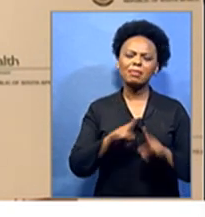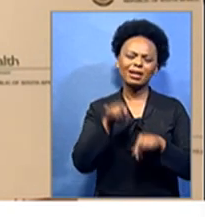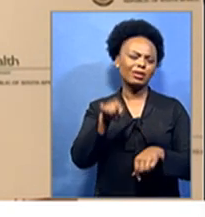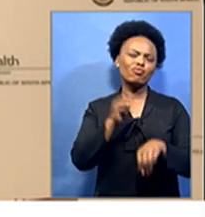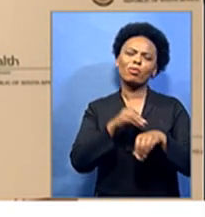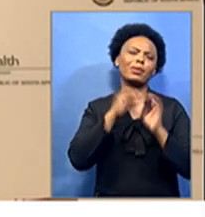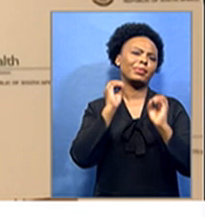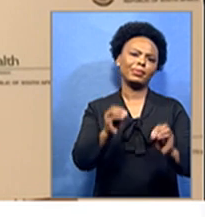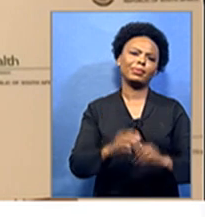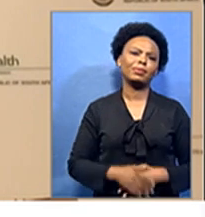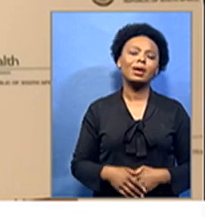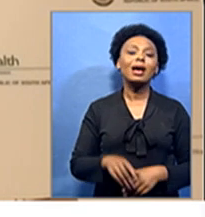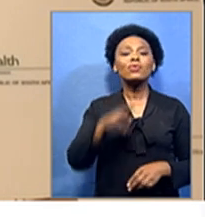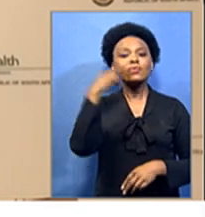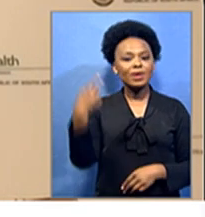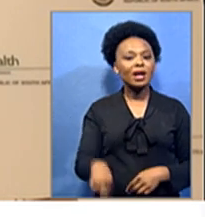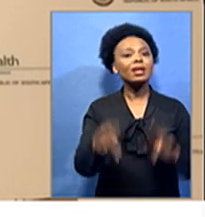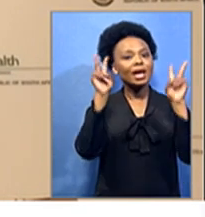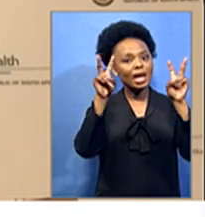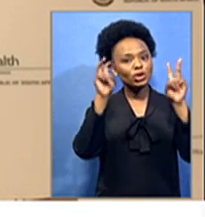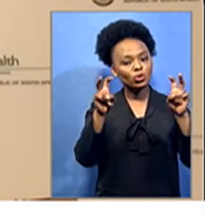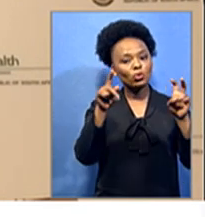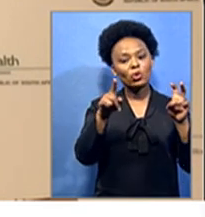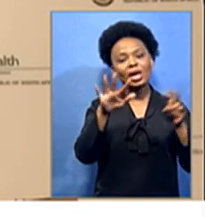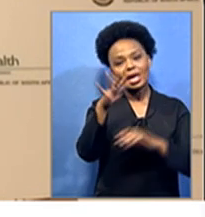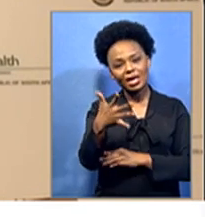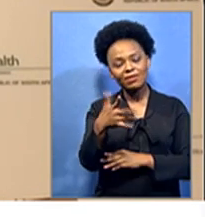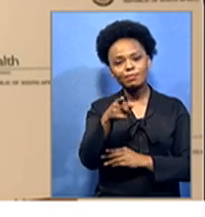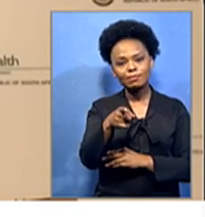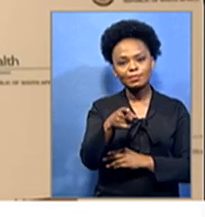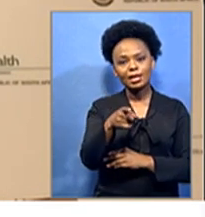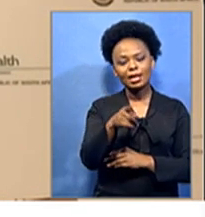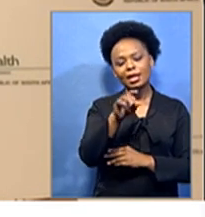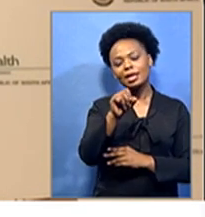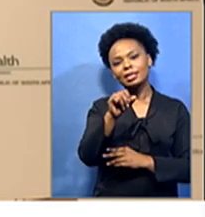was not whether we would be registered, the SAPA has registered that. The real